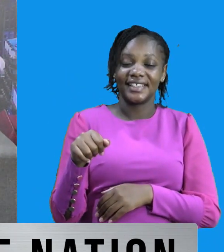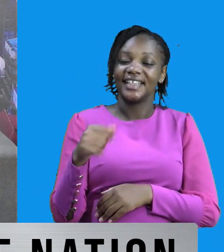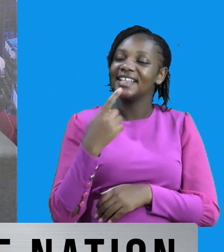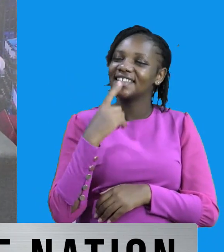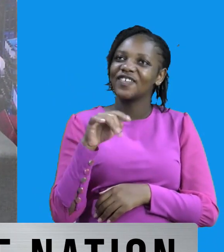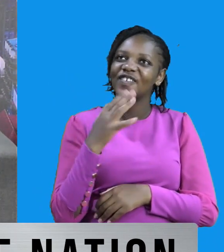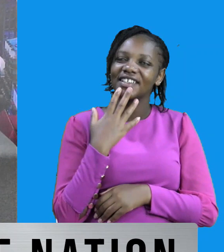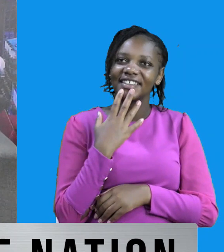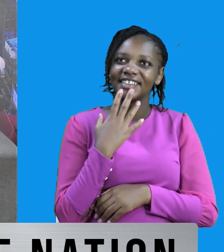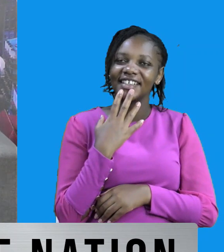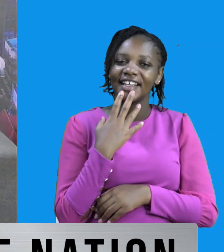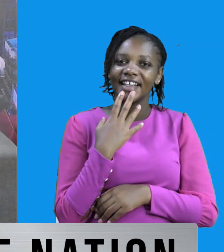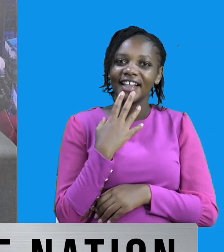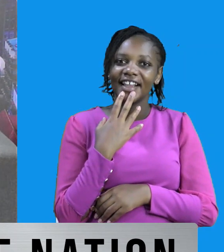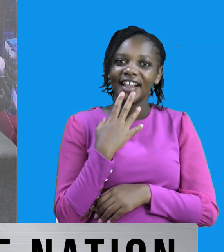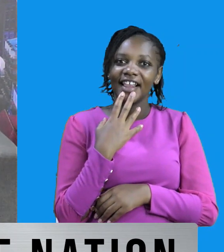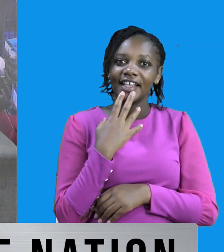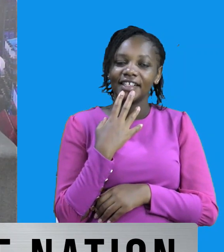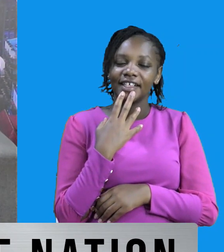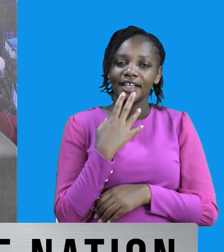saying,